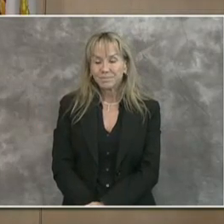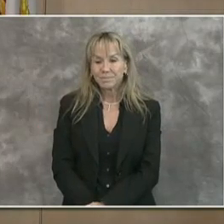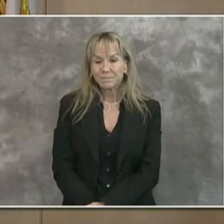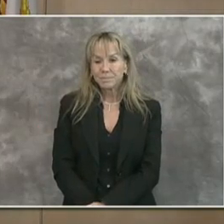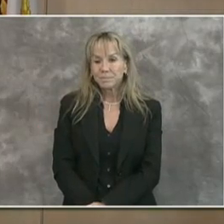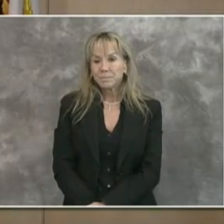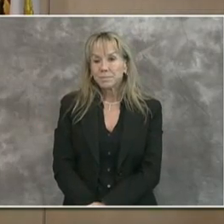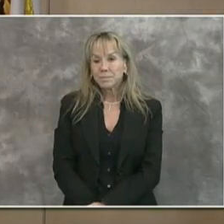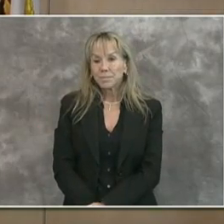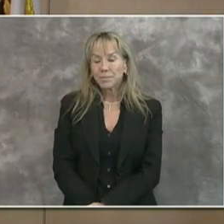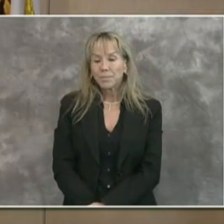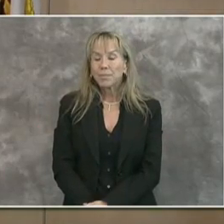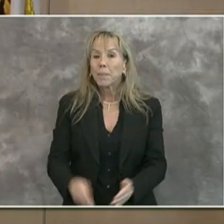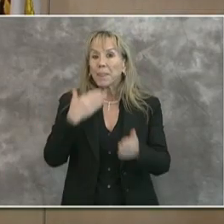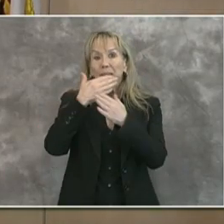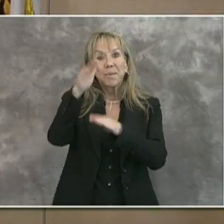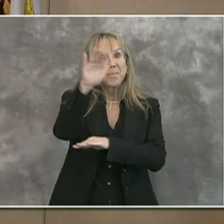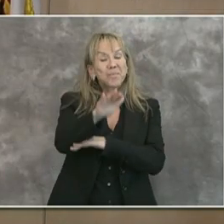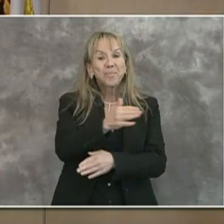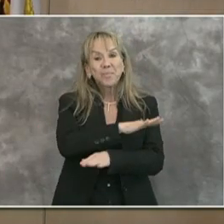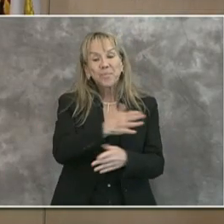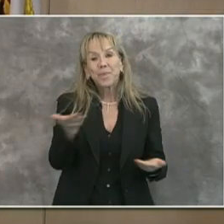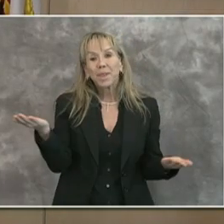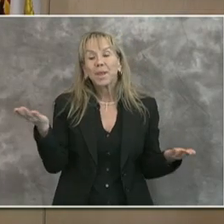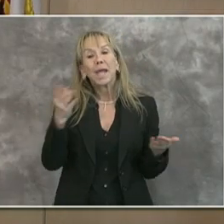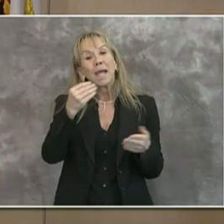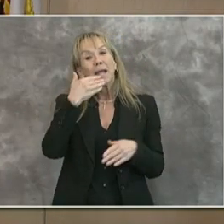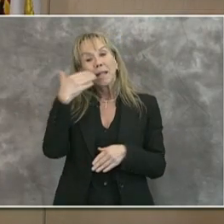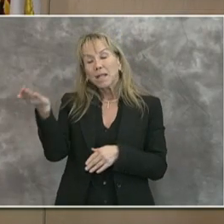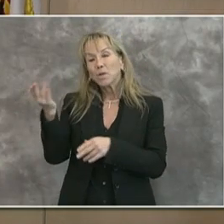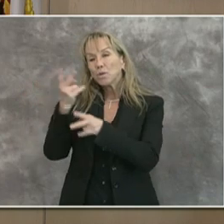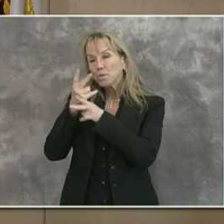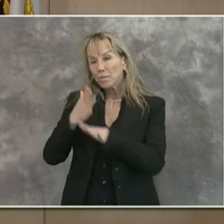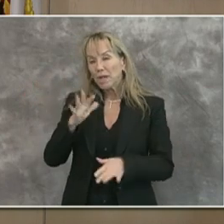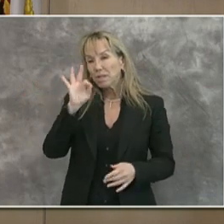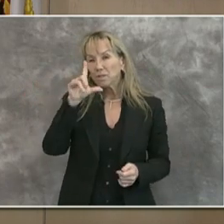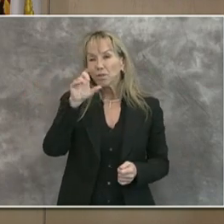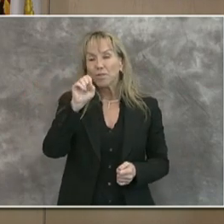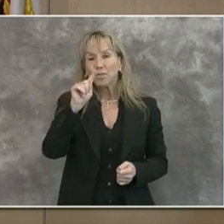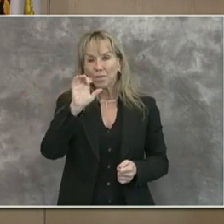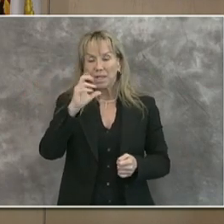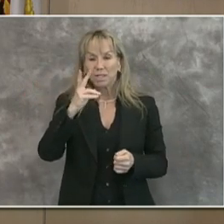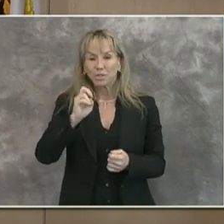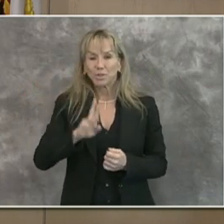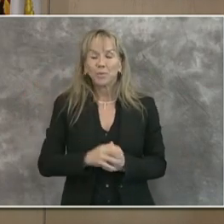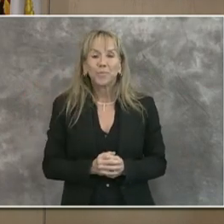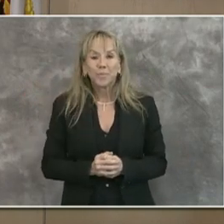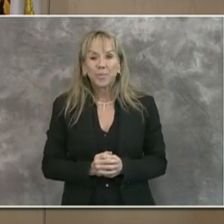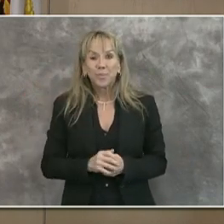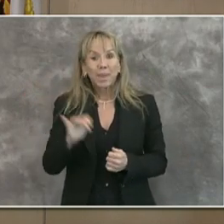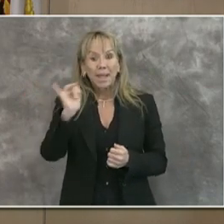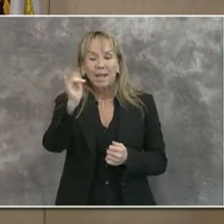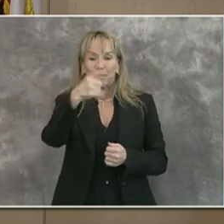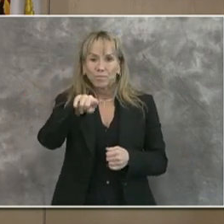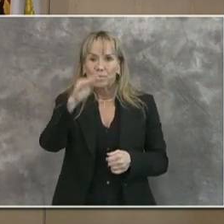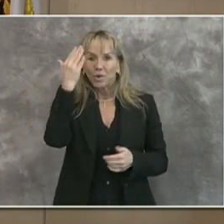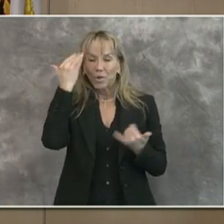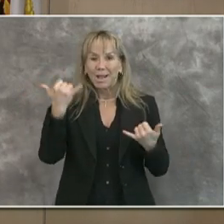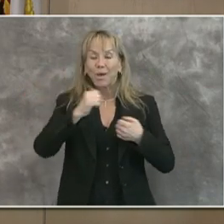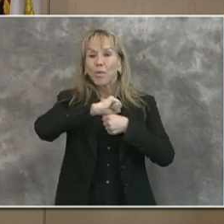Good afternoon, everyone, and thank you, Supervisor Fletcher. As everyone now knows,